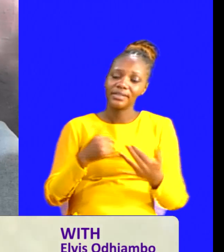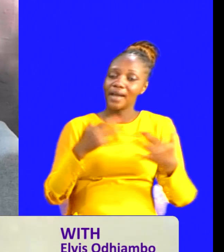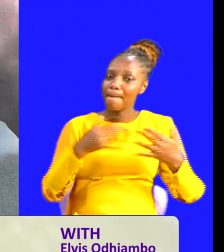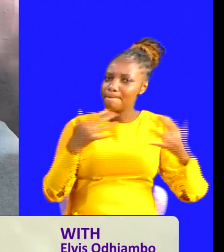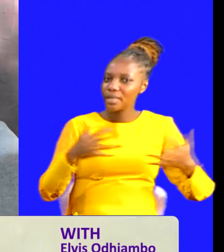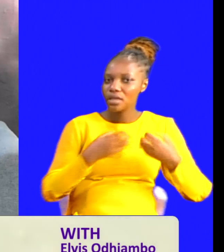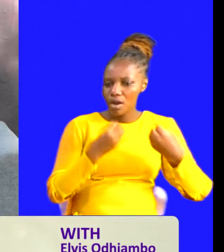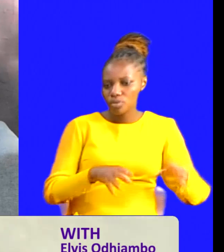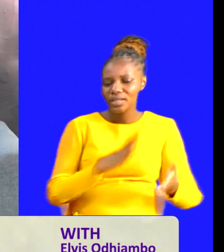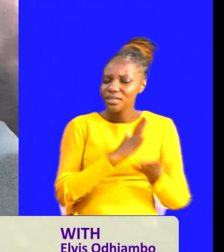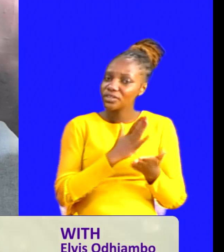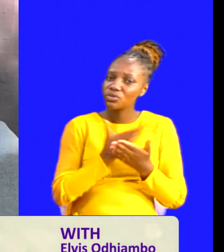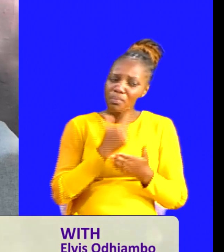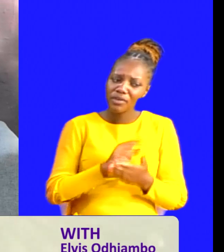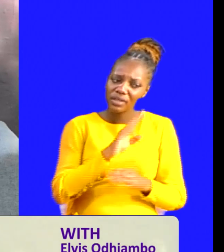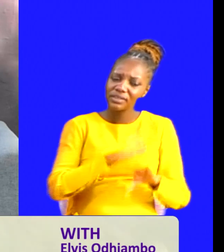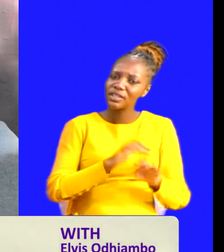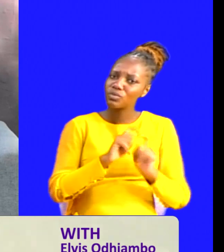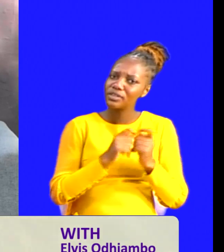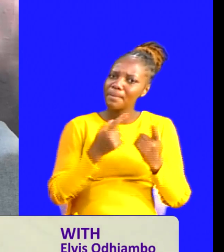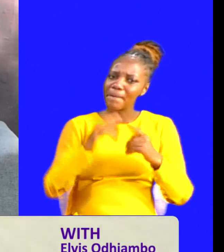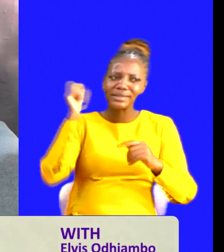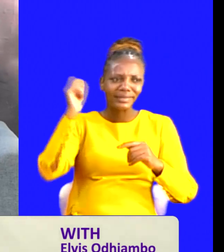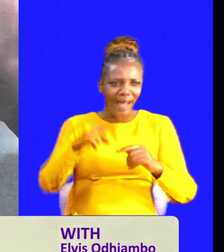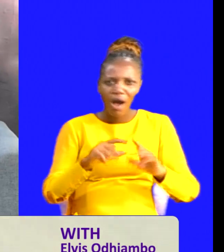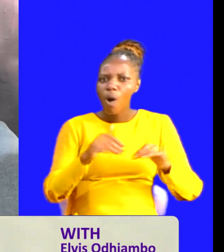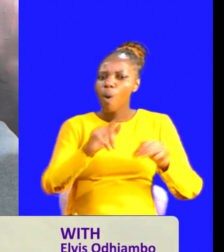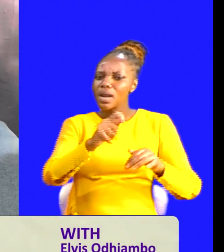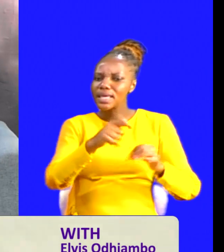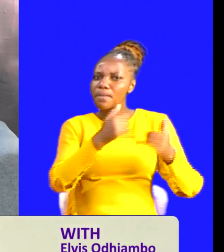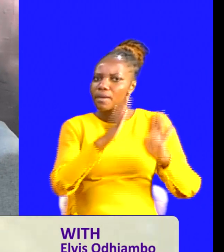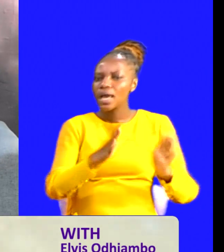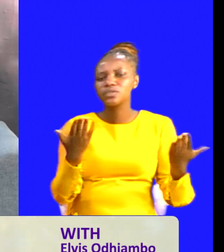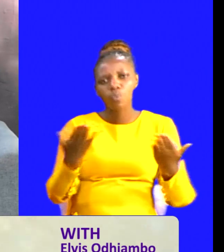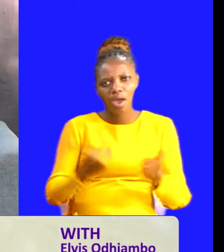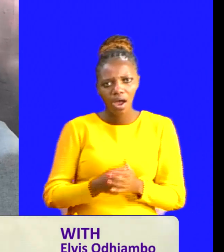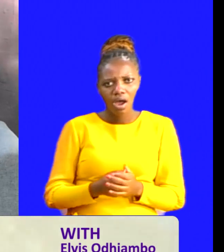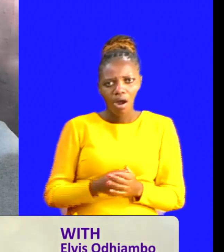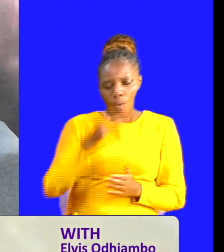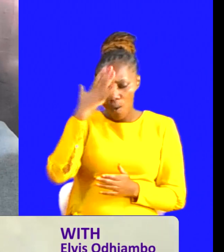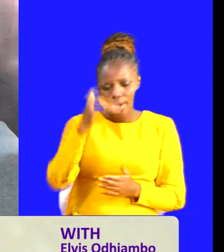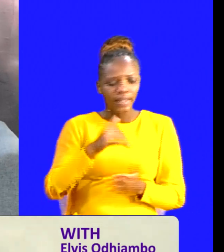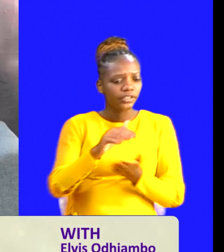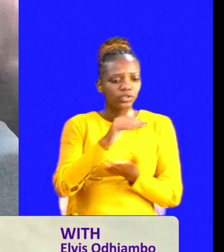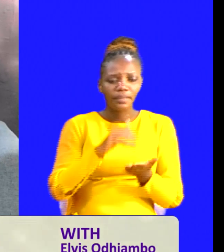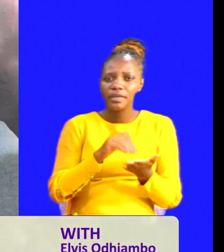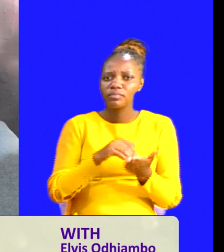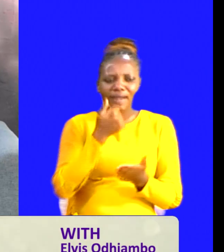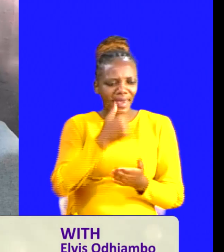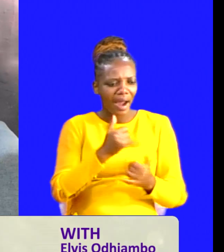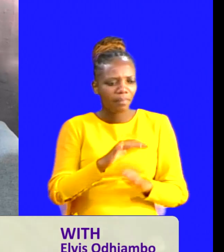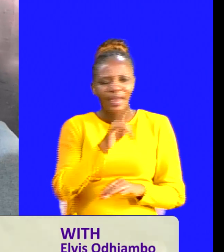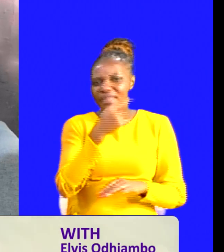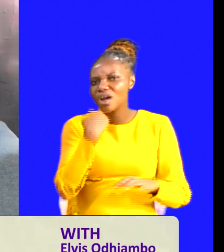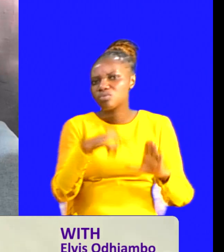Of course, they're a good team, but where are your star players? Because even against Brighton, it was a midfielder, the young Hannibal